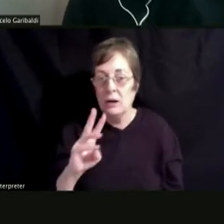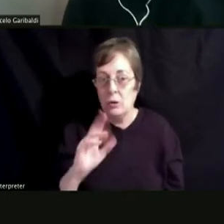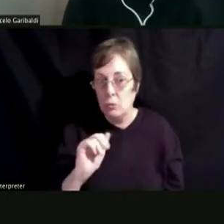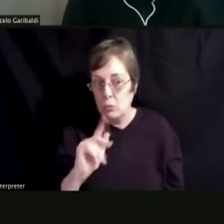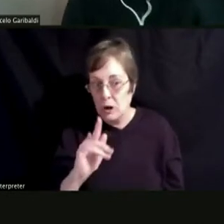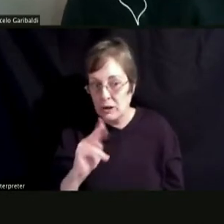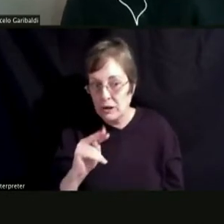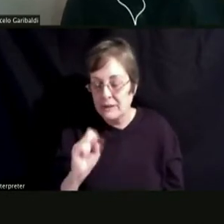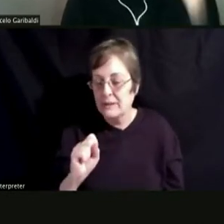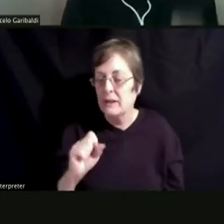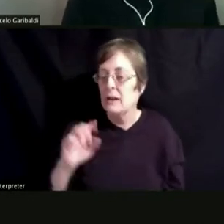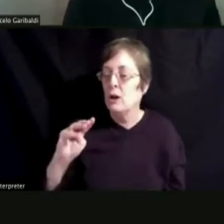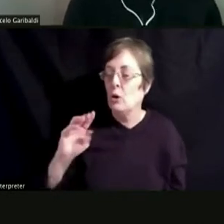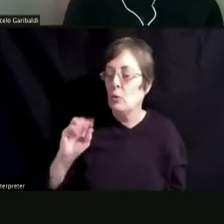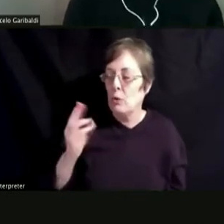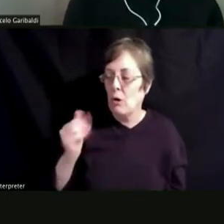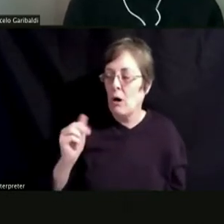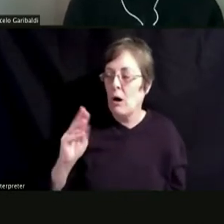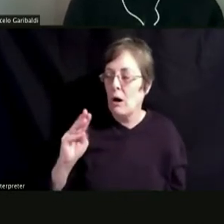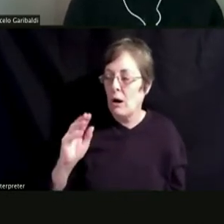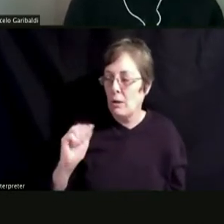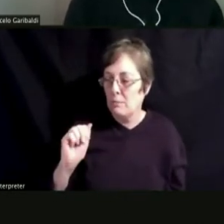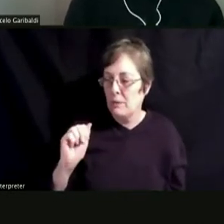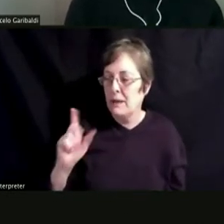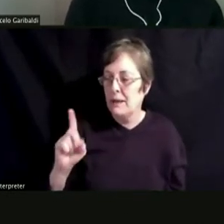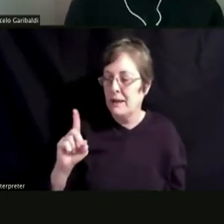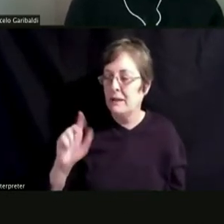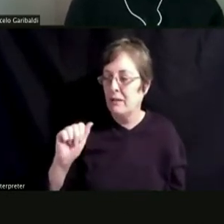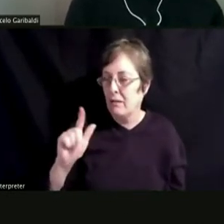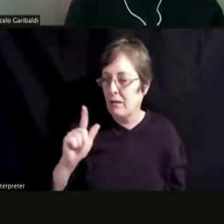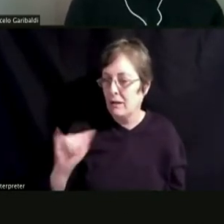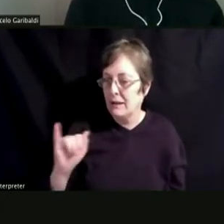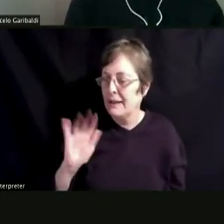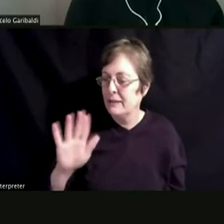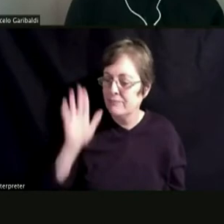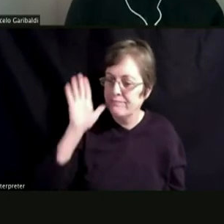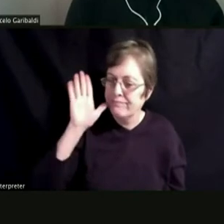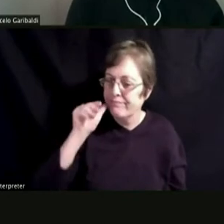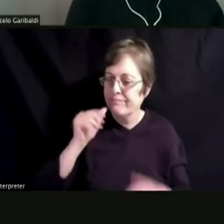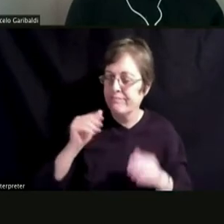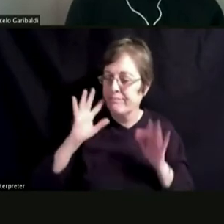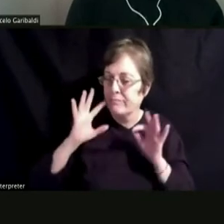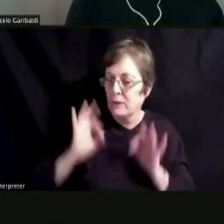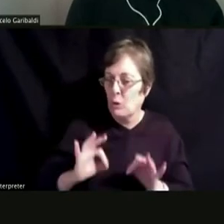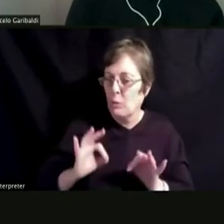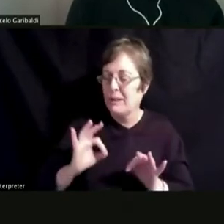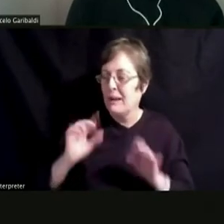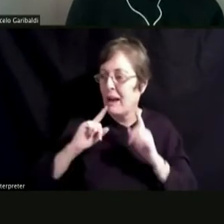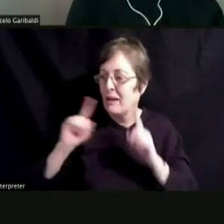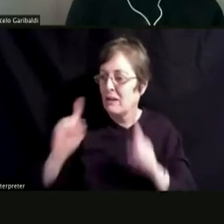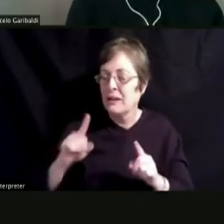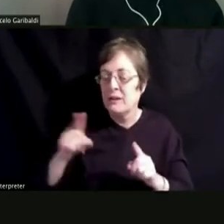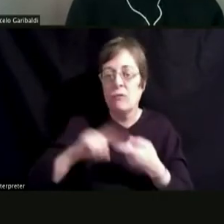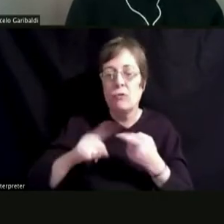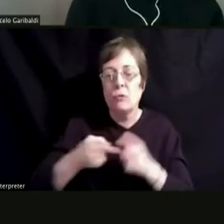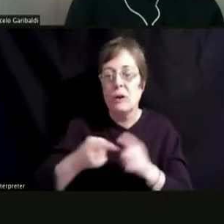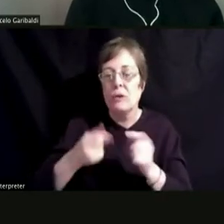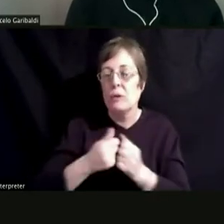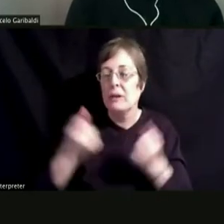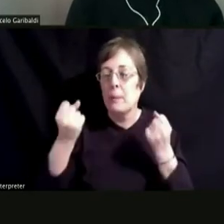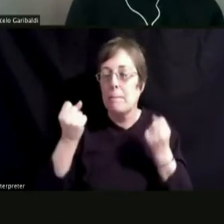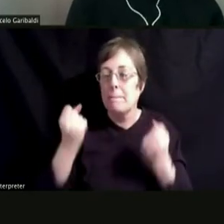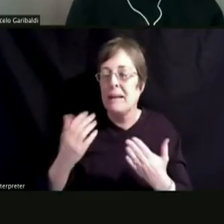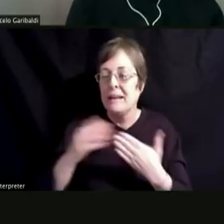Muhammad Ali, his grit, his excellence. He was friends with many leaders of the day who I looked up to